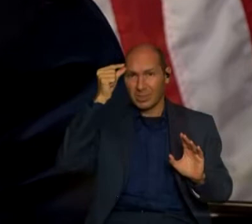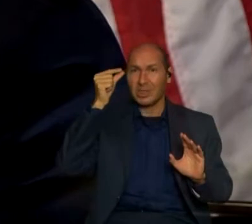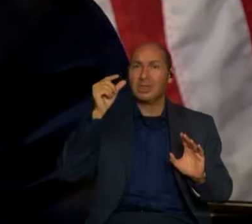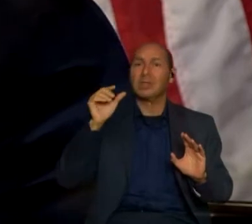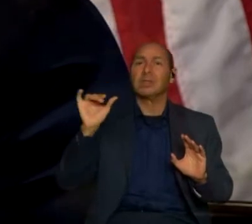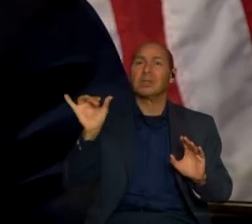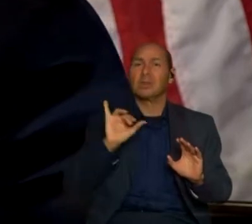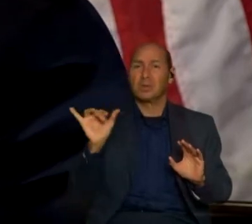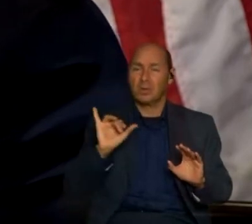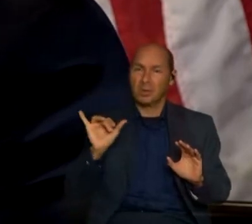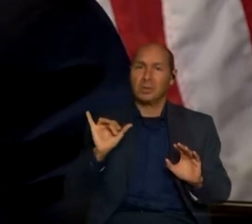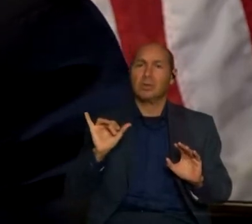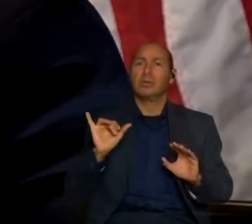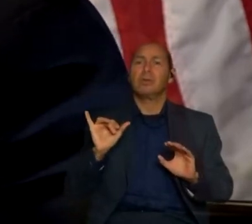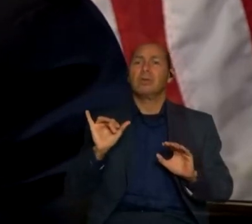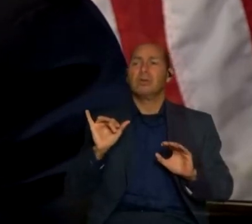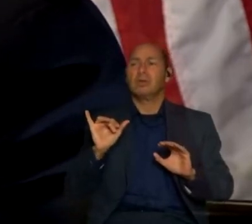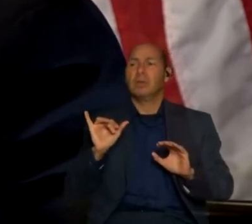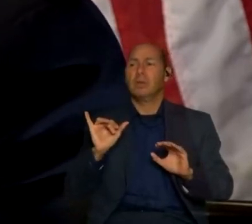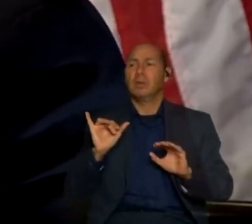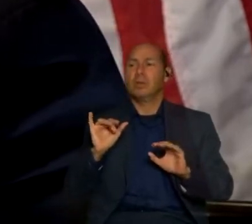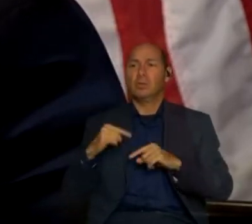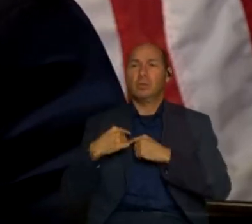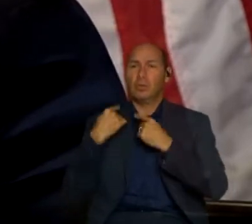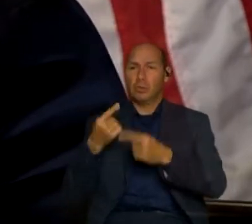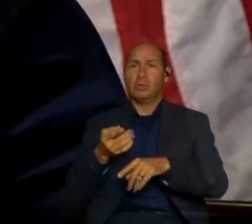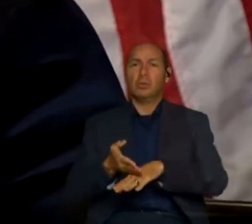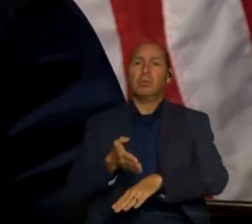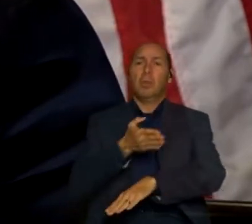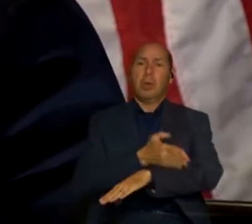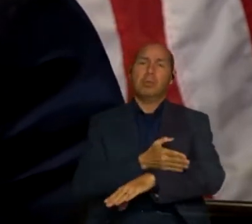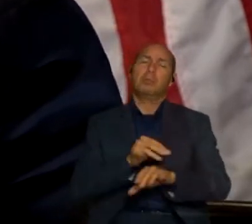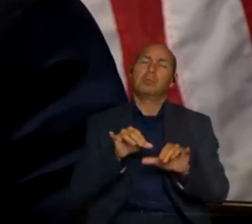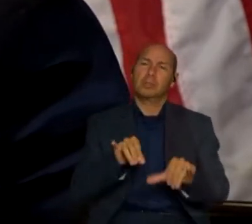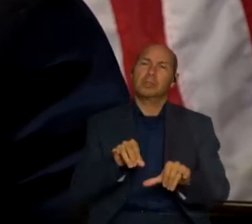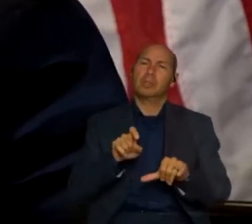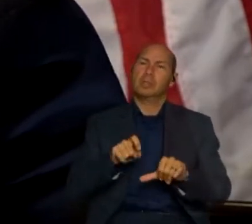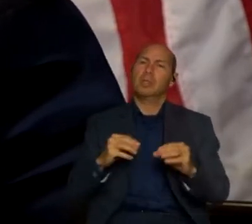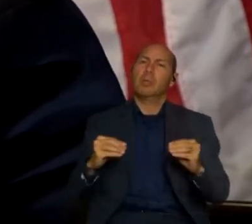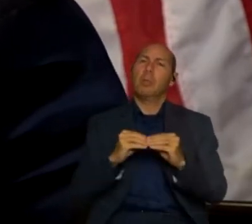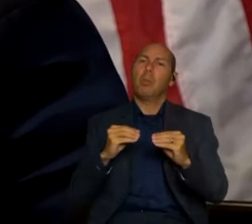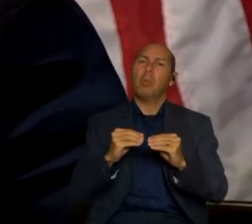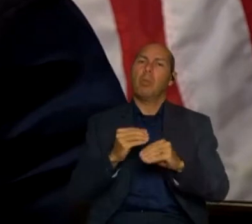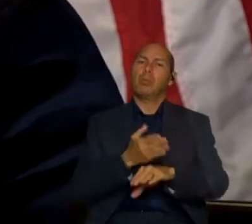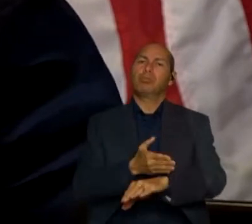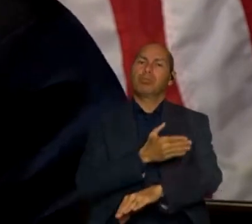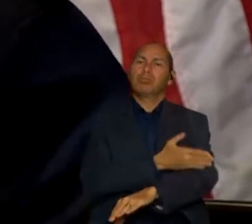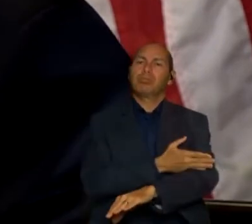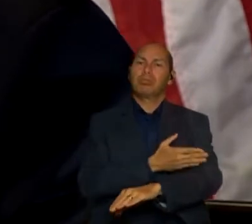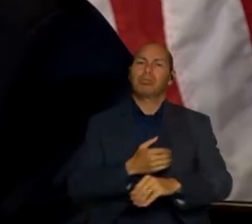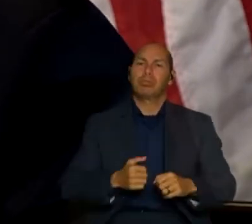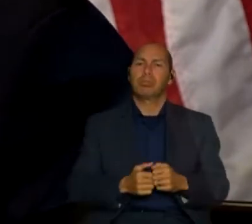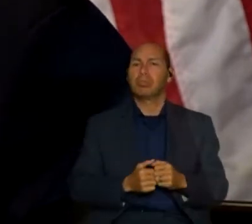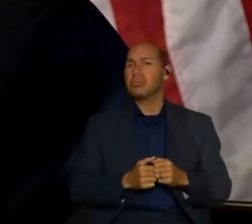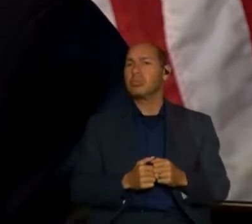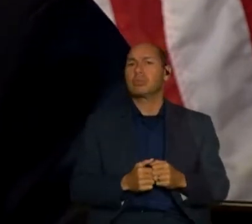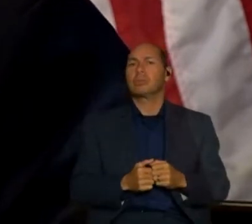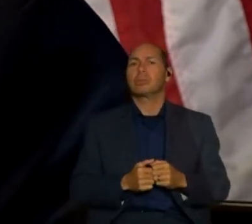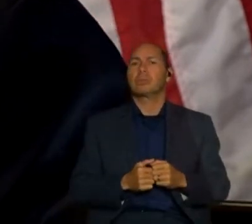have made enormous progress, but there still is a way to go. And with that in mind, I understand that the